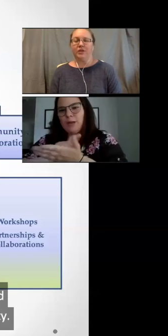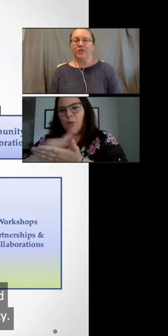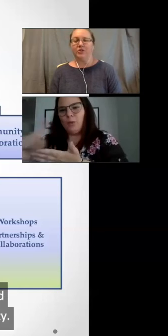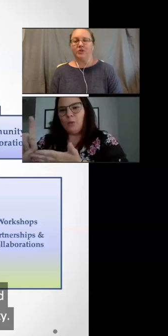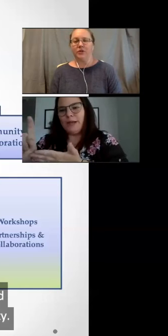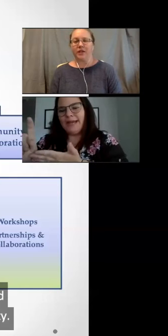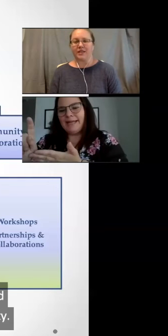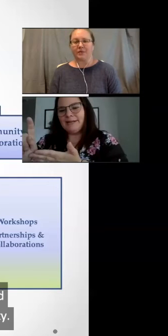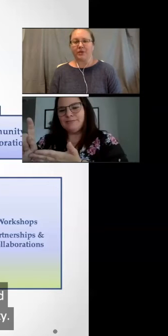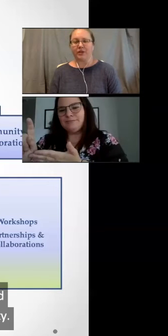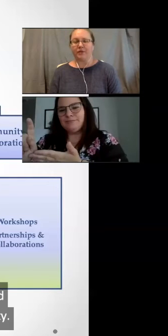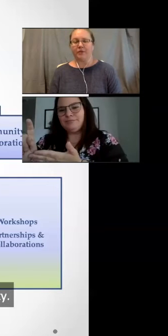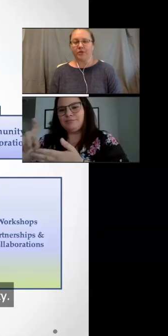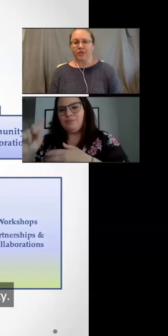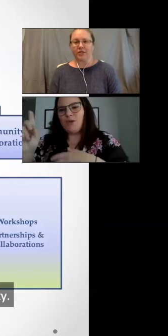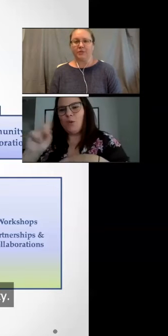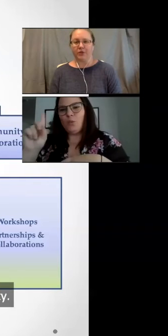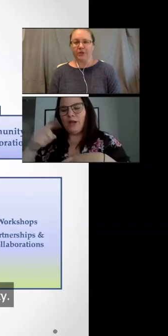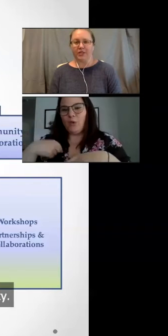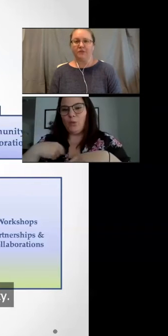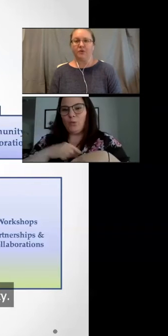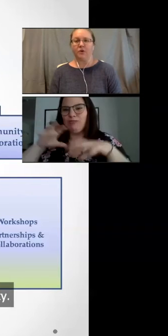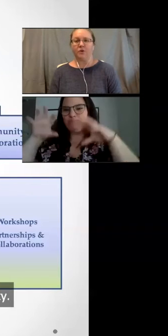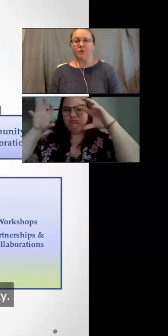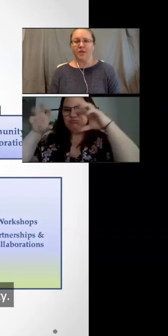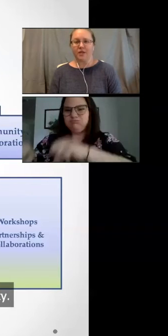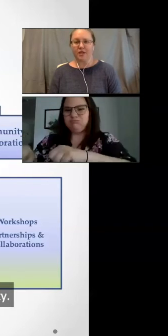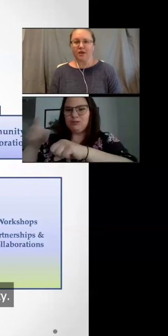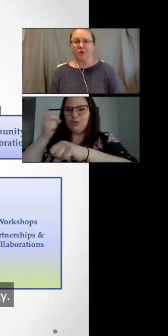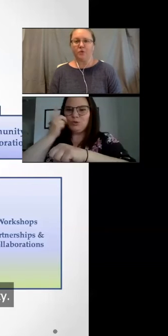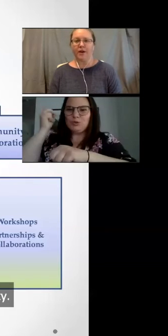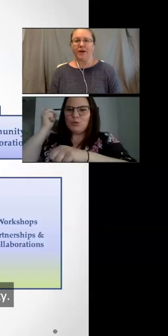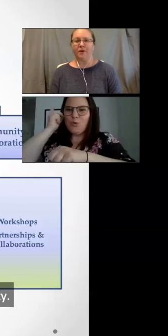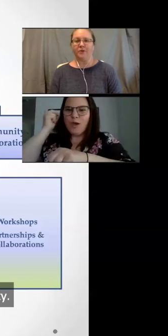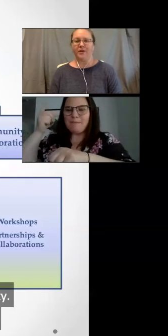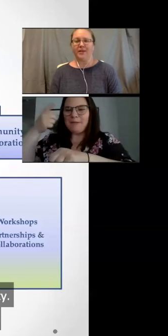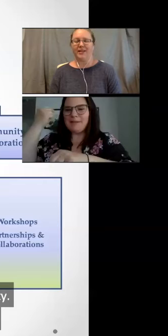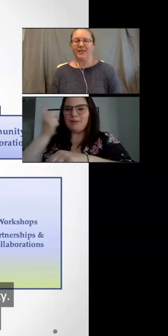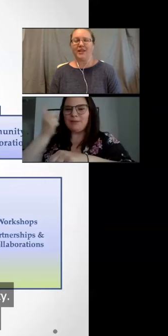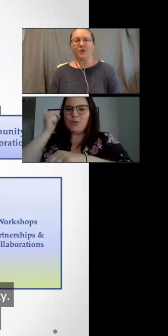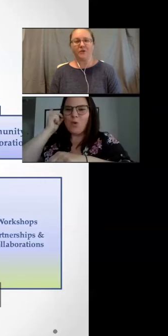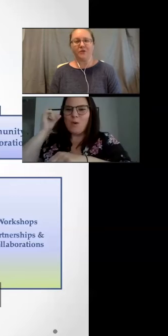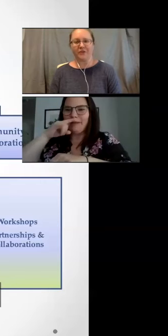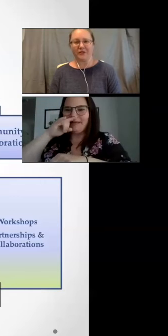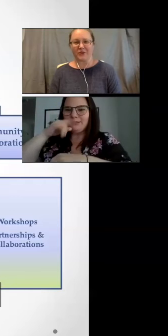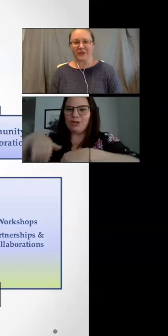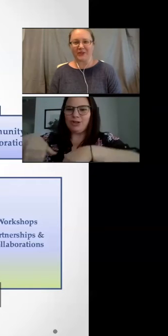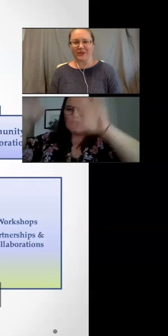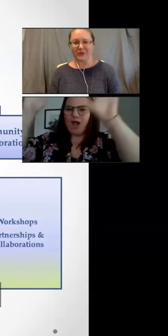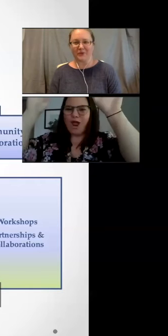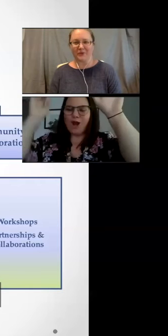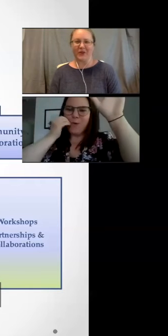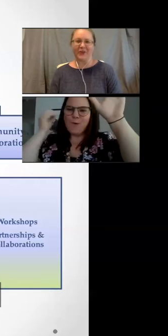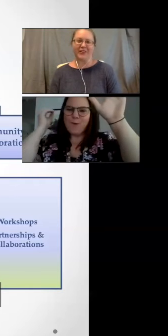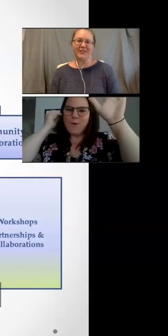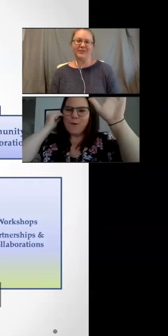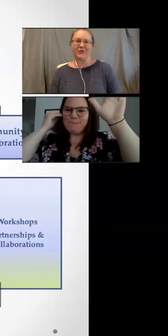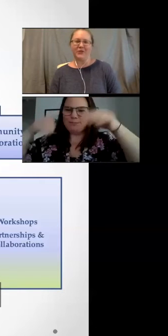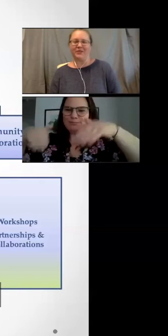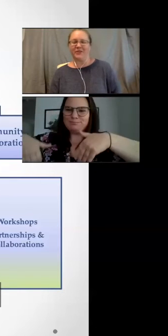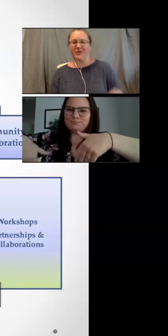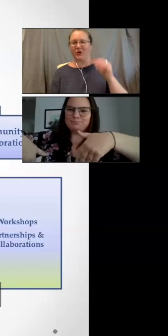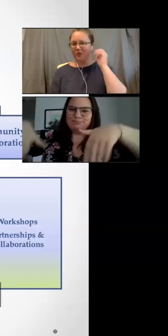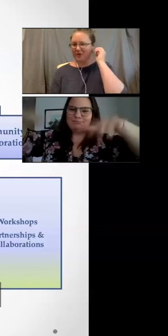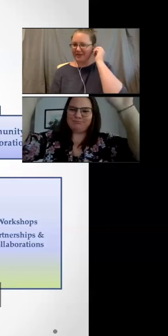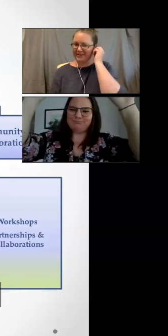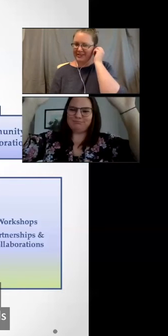Annually, we do a summer immersion experience for a week where we take over the Victory Hill dorms. All the kids, of course,